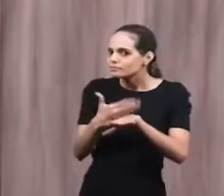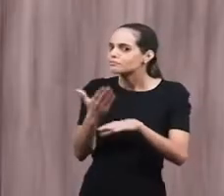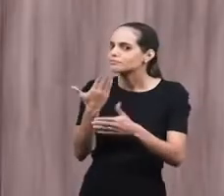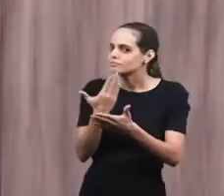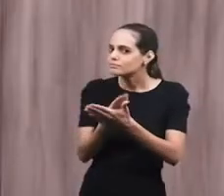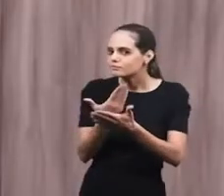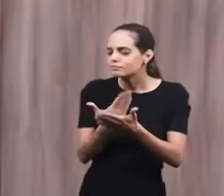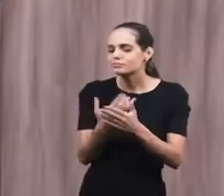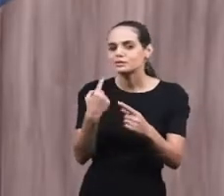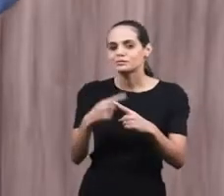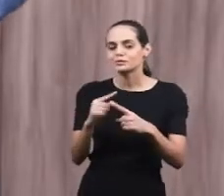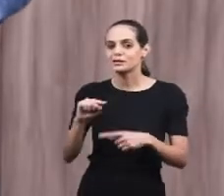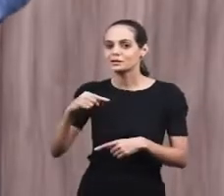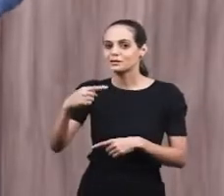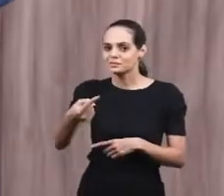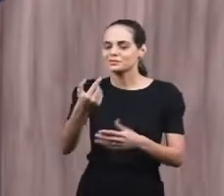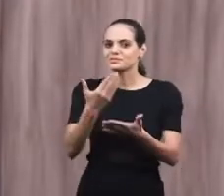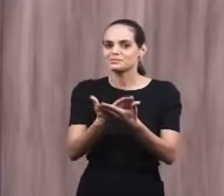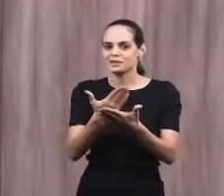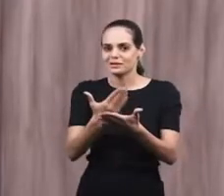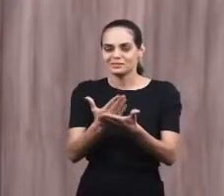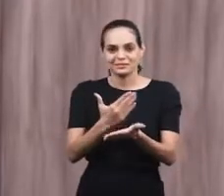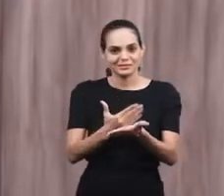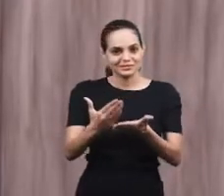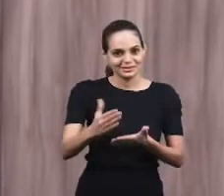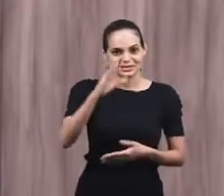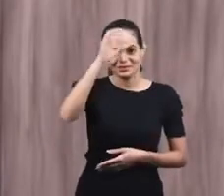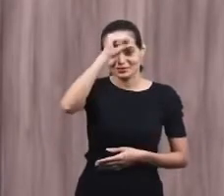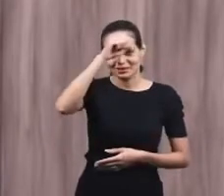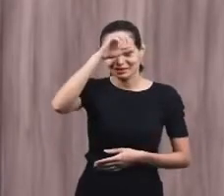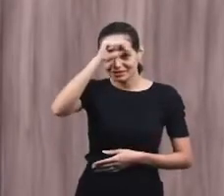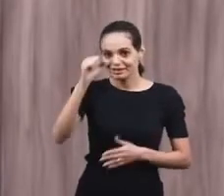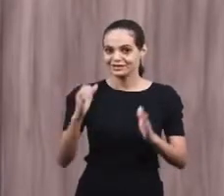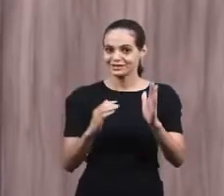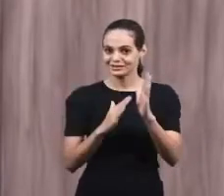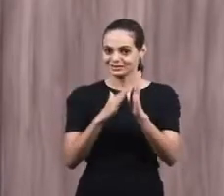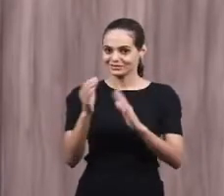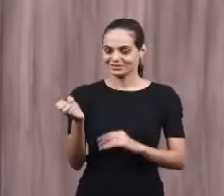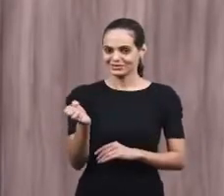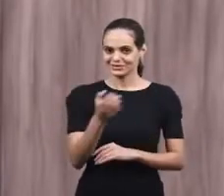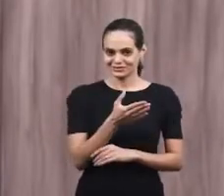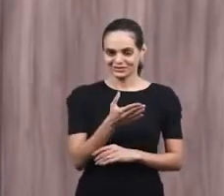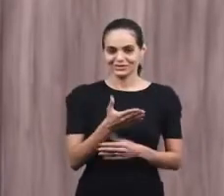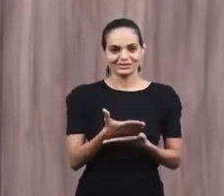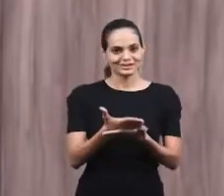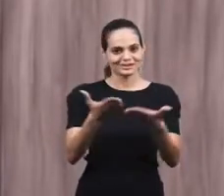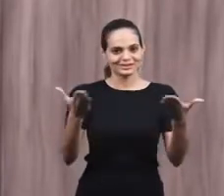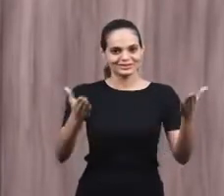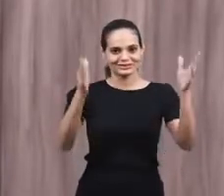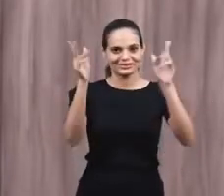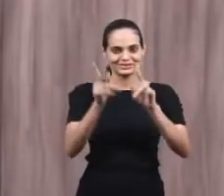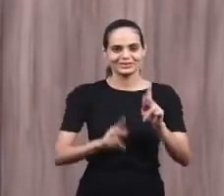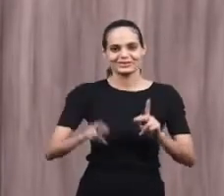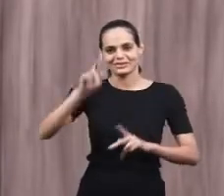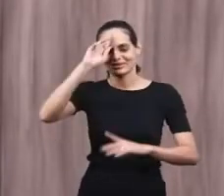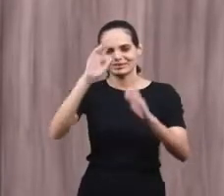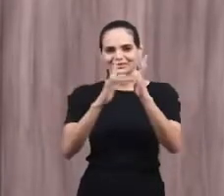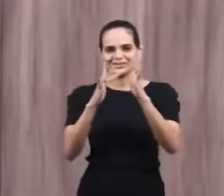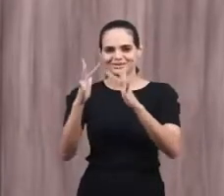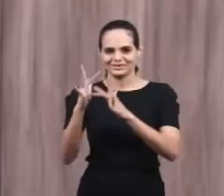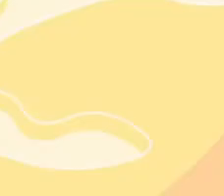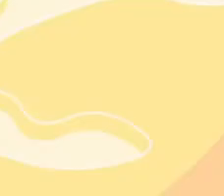Practice very well so that next class we're already going to begin to learn a new song. To everyone, the peace of the Lord